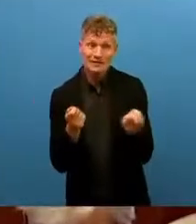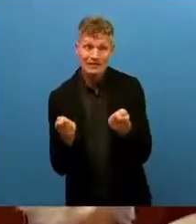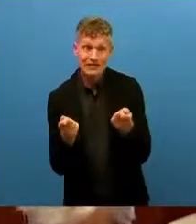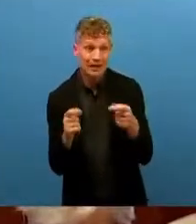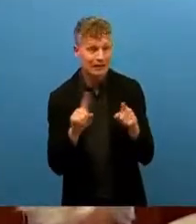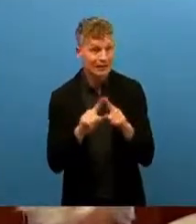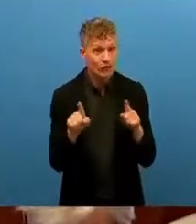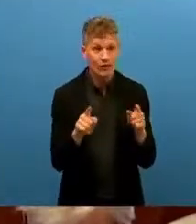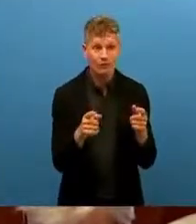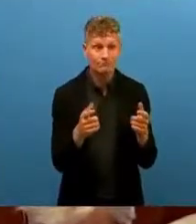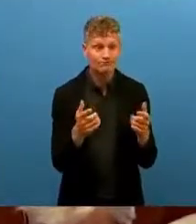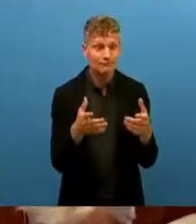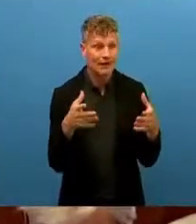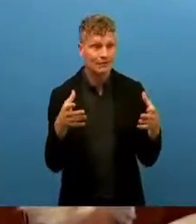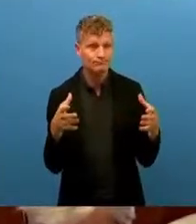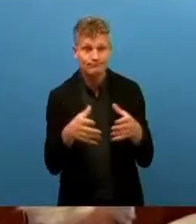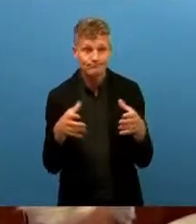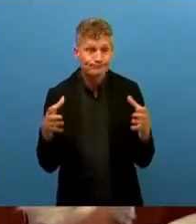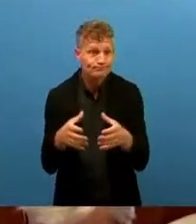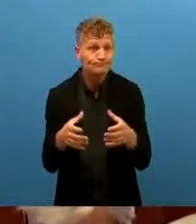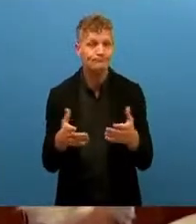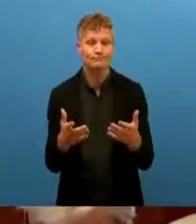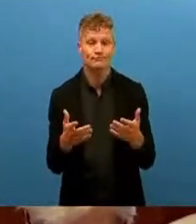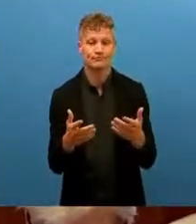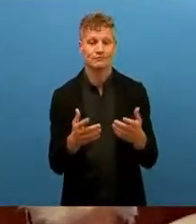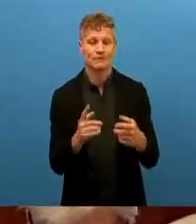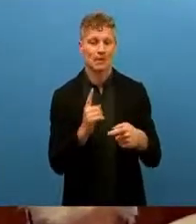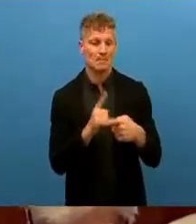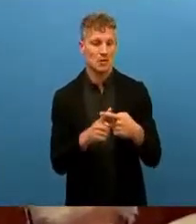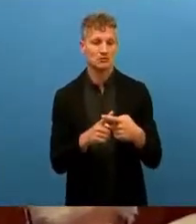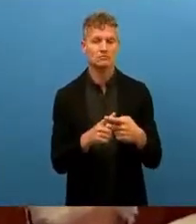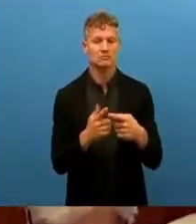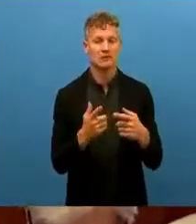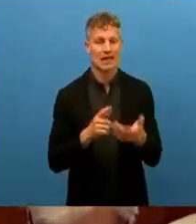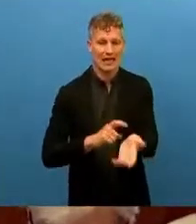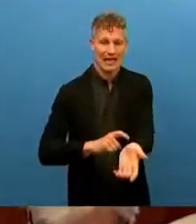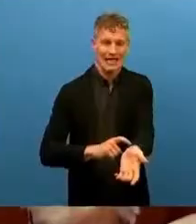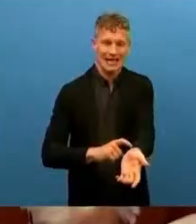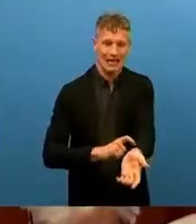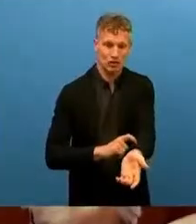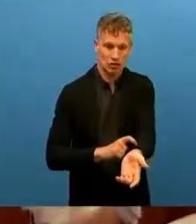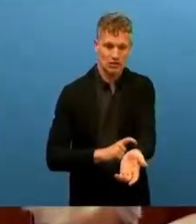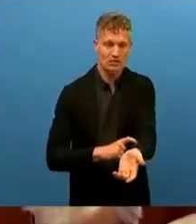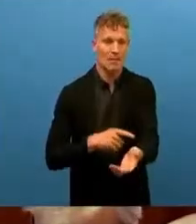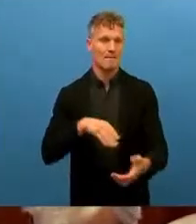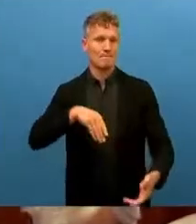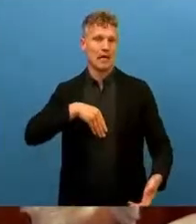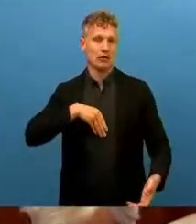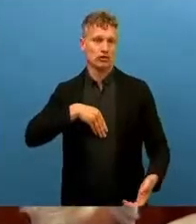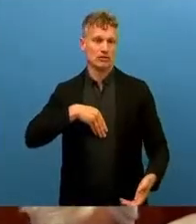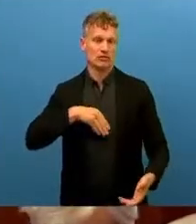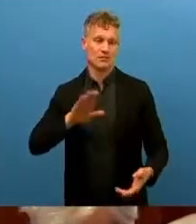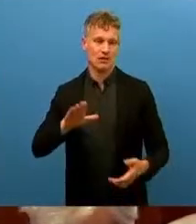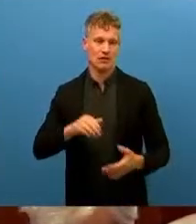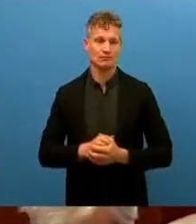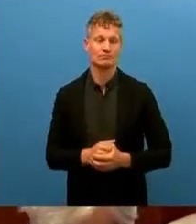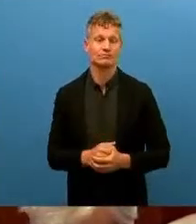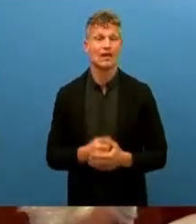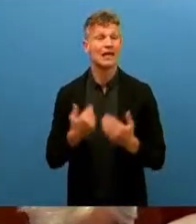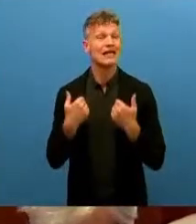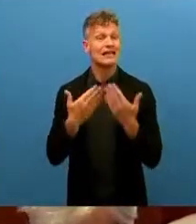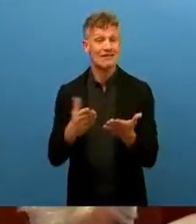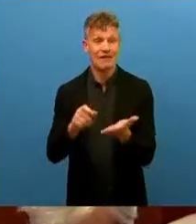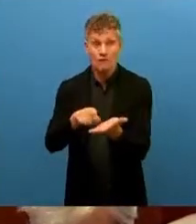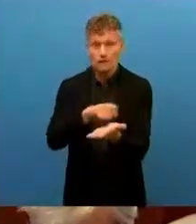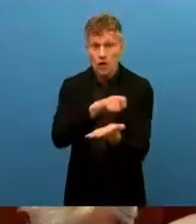bases. Here also a comprehensive list was proposed that includes observer status without voting rights, equal speaking